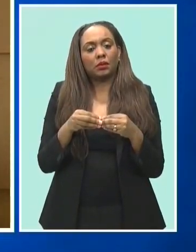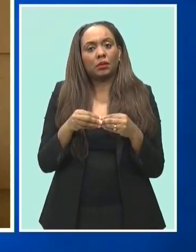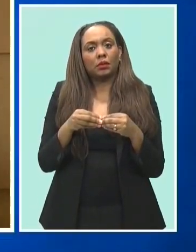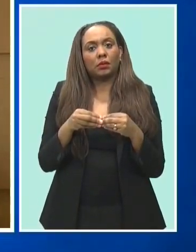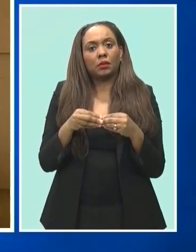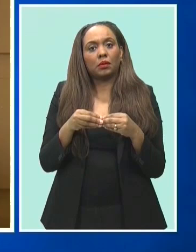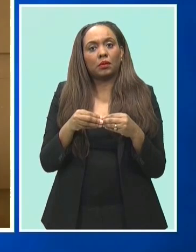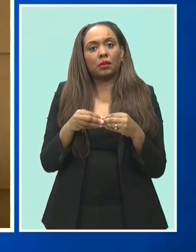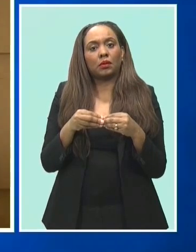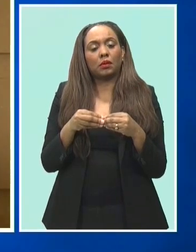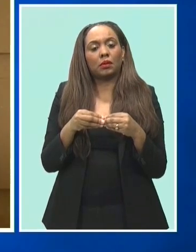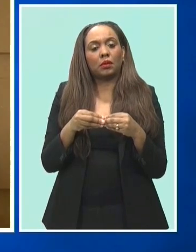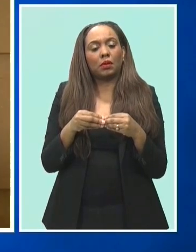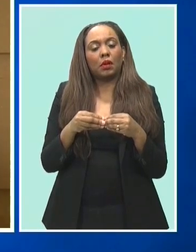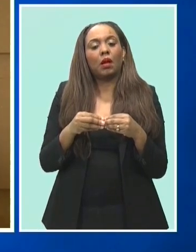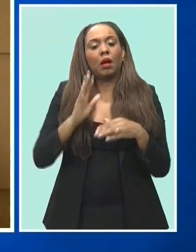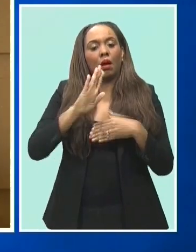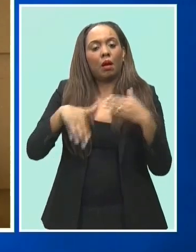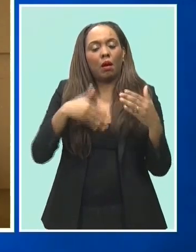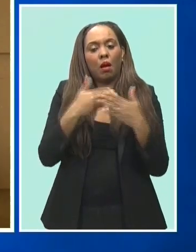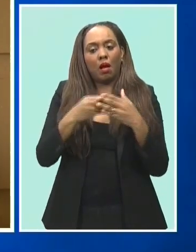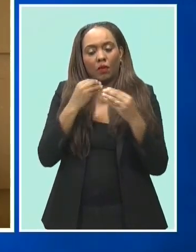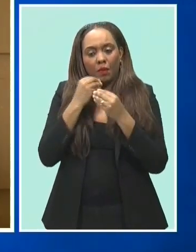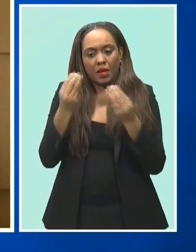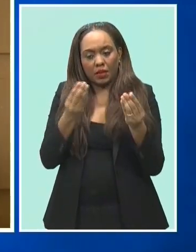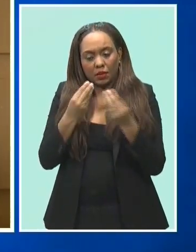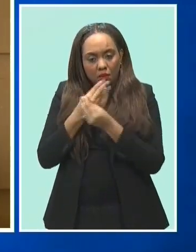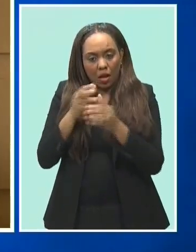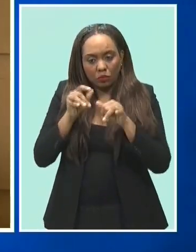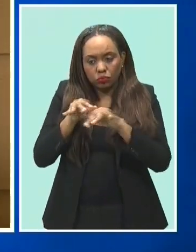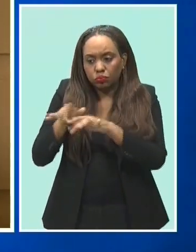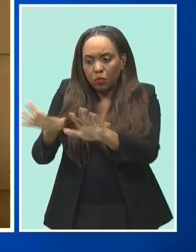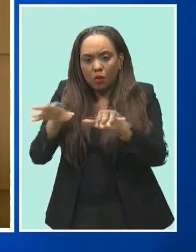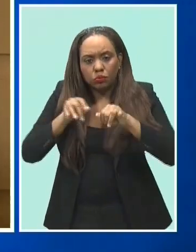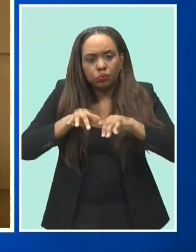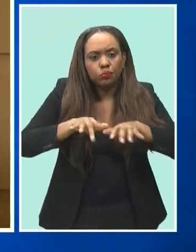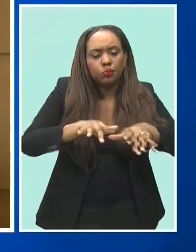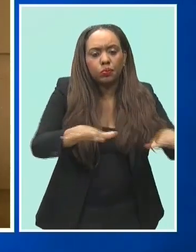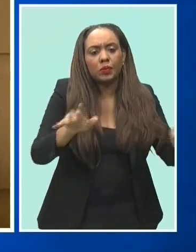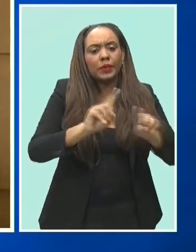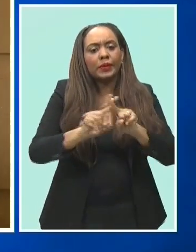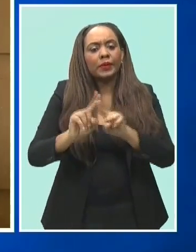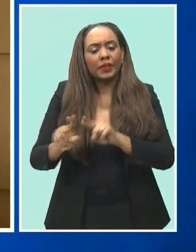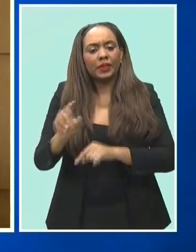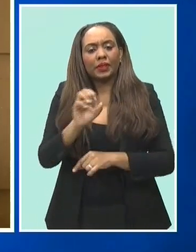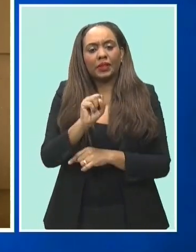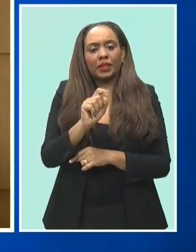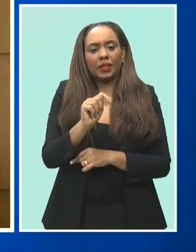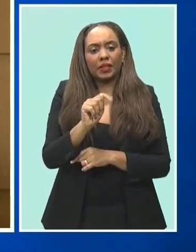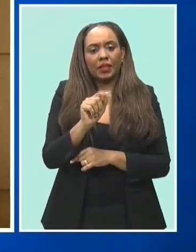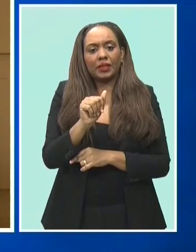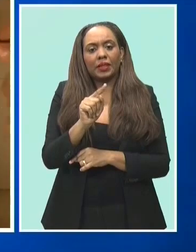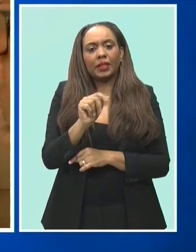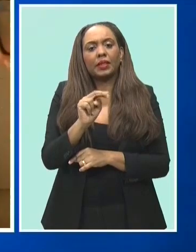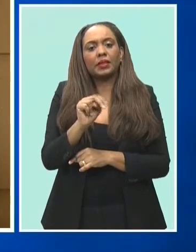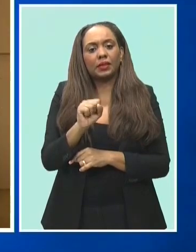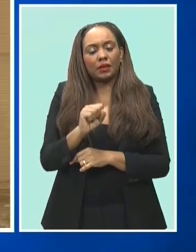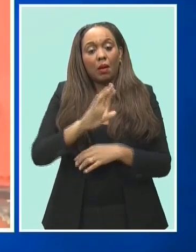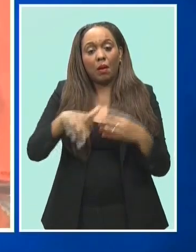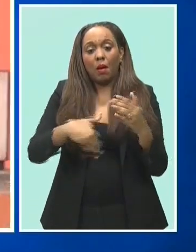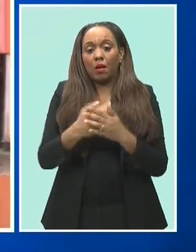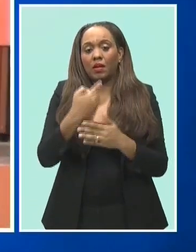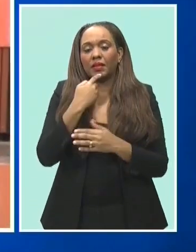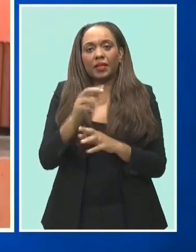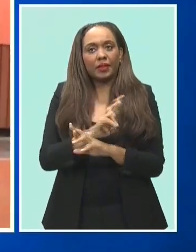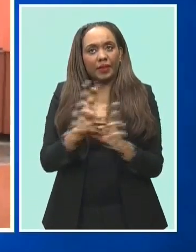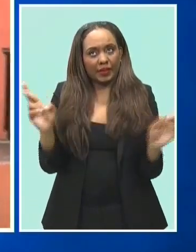communication sent out to all our stations, and they did report that they were in a state of readiness.